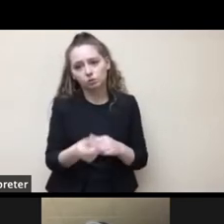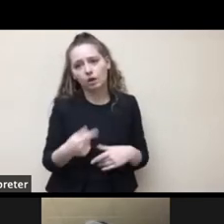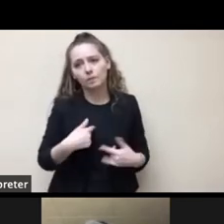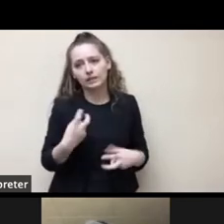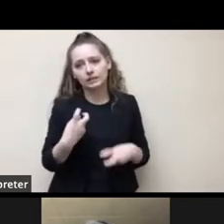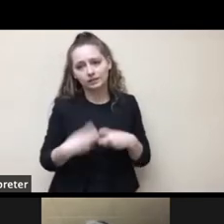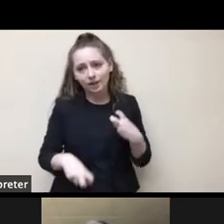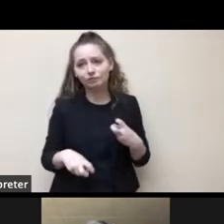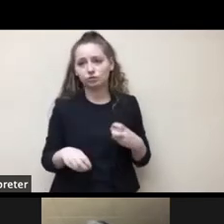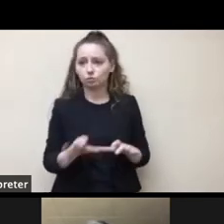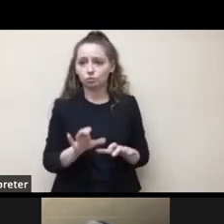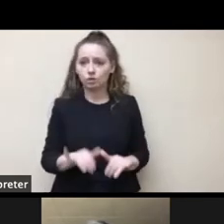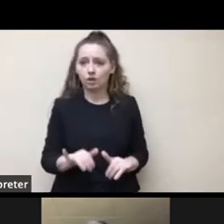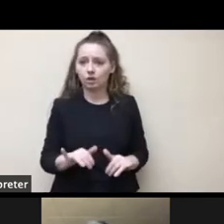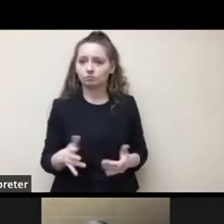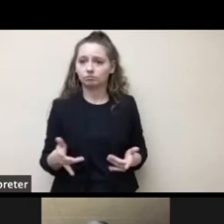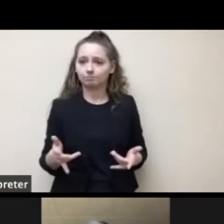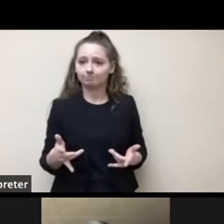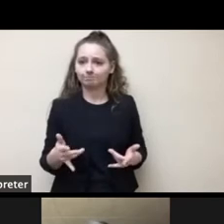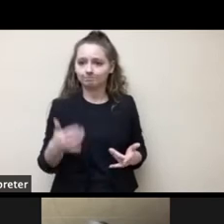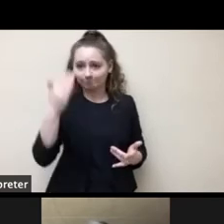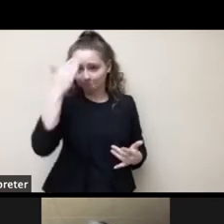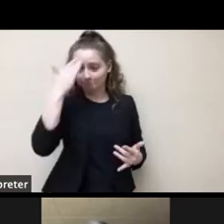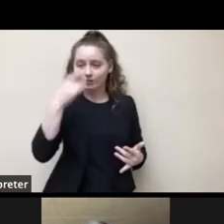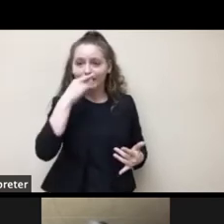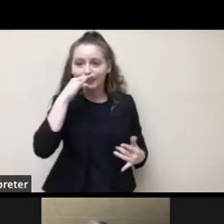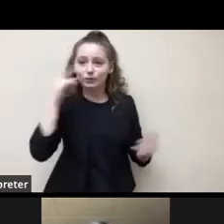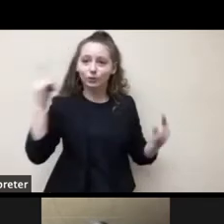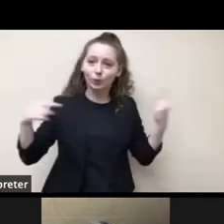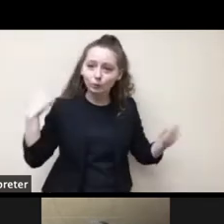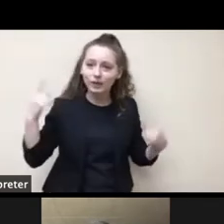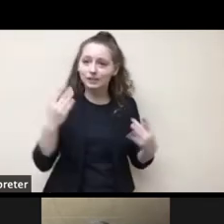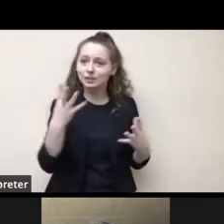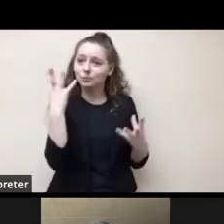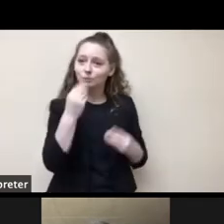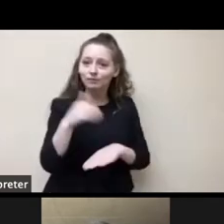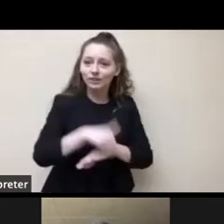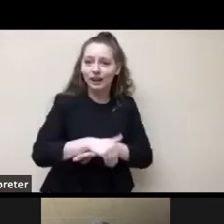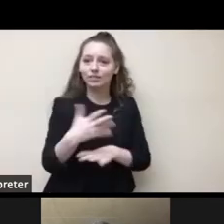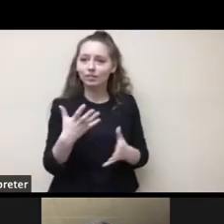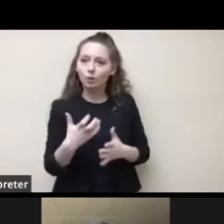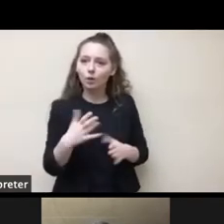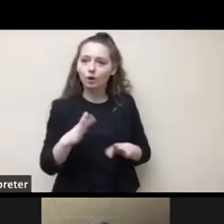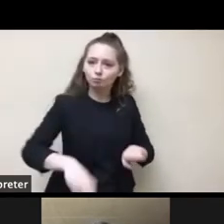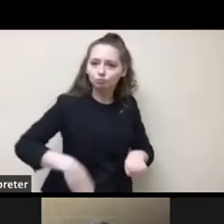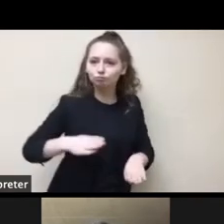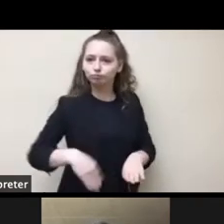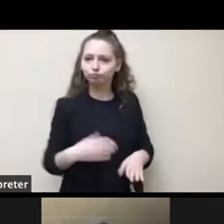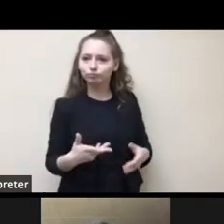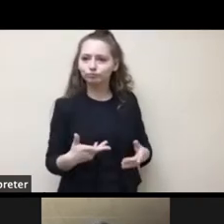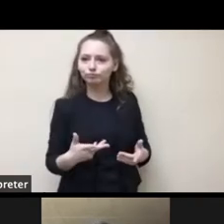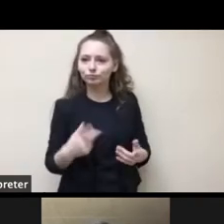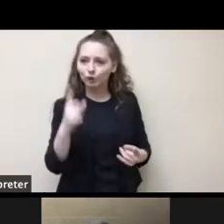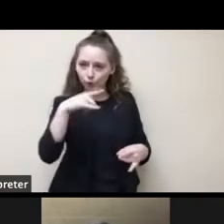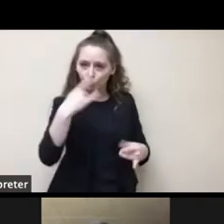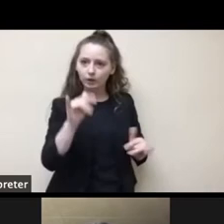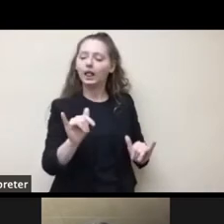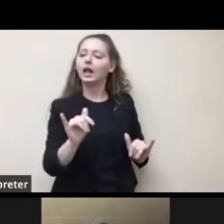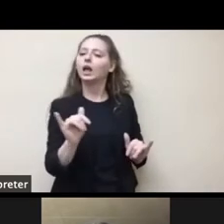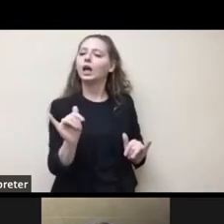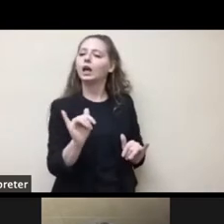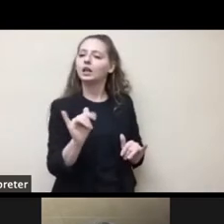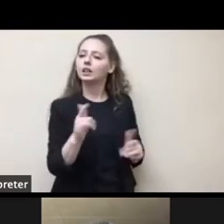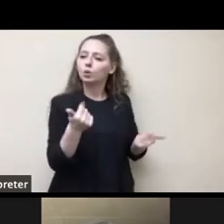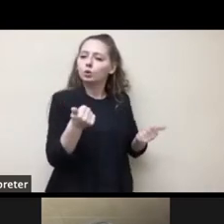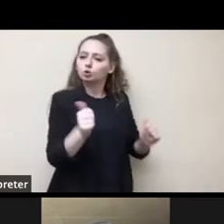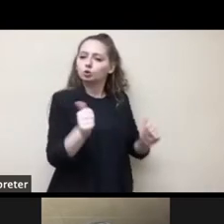And, you know, the kids are going crazy and, you know, it's a beautiful night and they wanted to ride their skateboard. And it looked like they were trying to maintain social distancing, but I can only